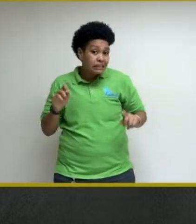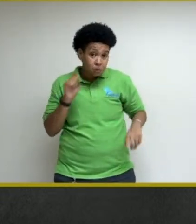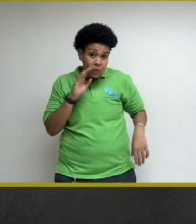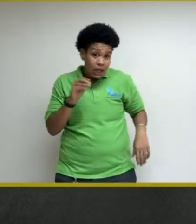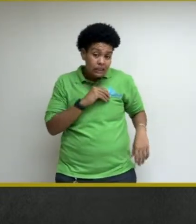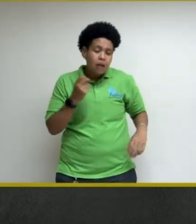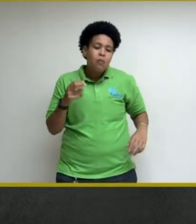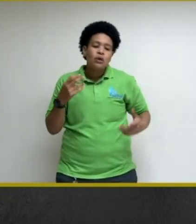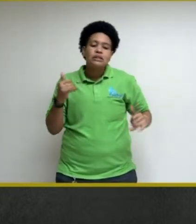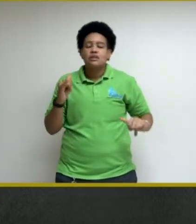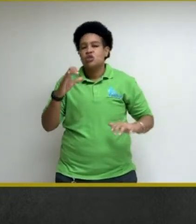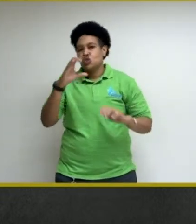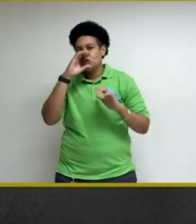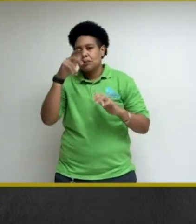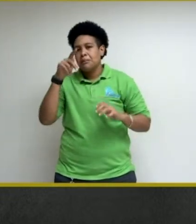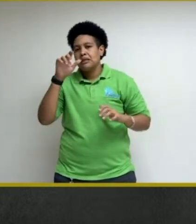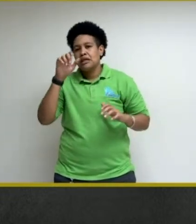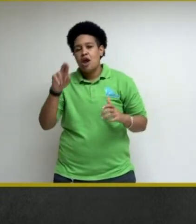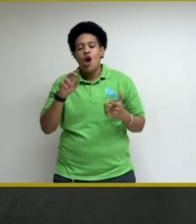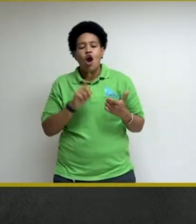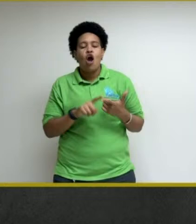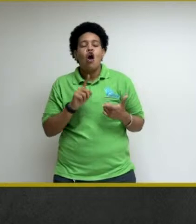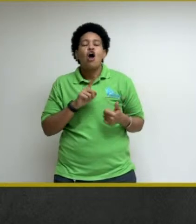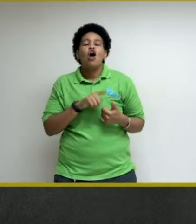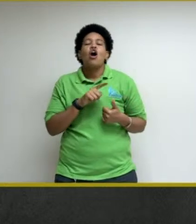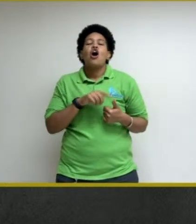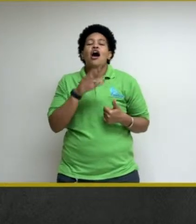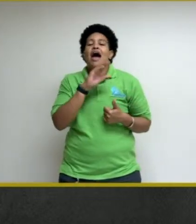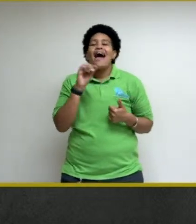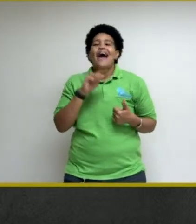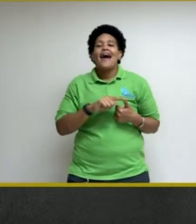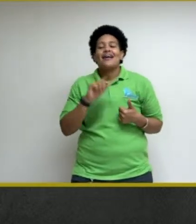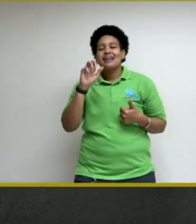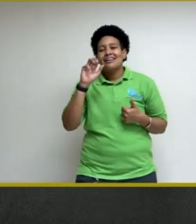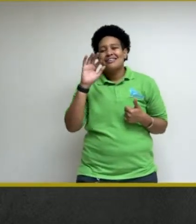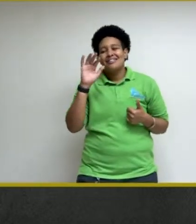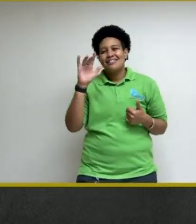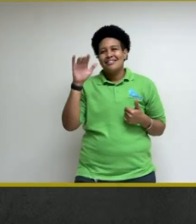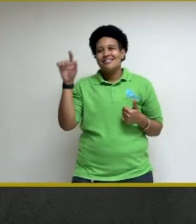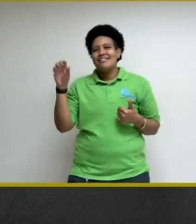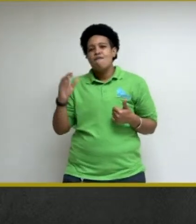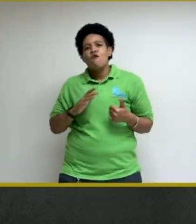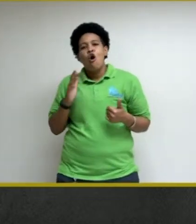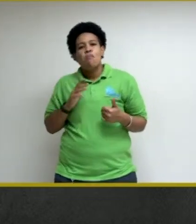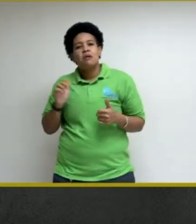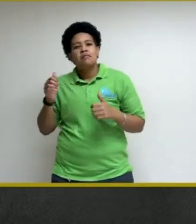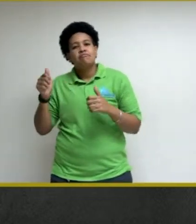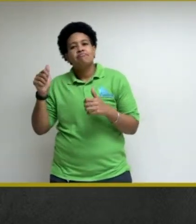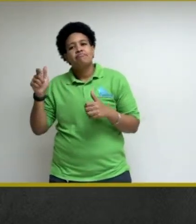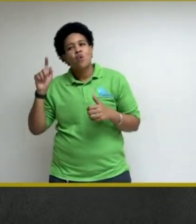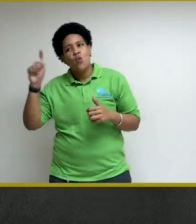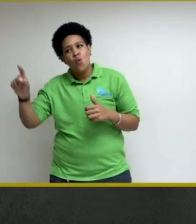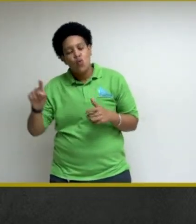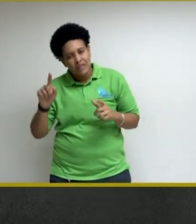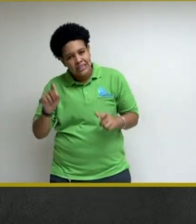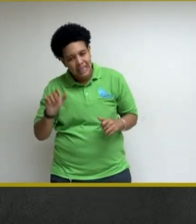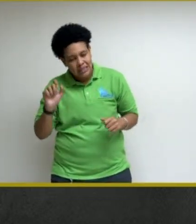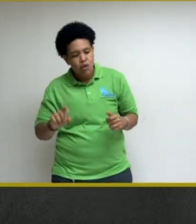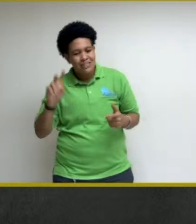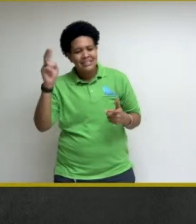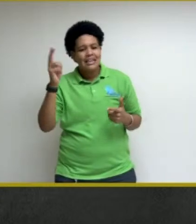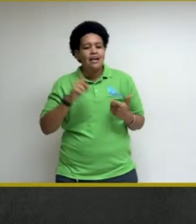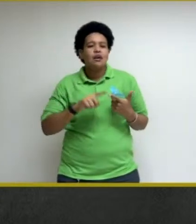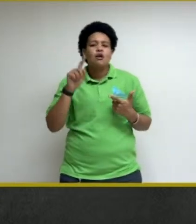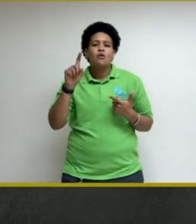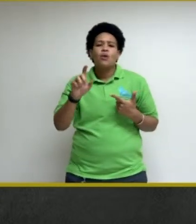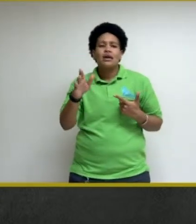you still strictly sticking to tests that are done in a more formal situation? That's one question. The second